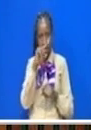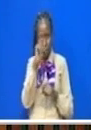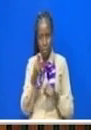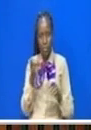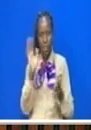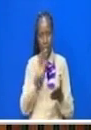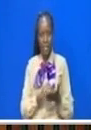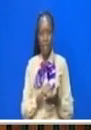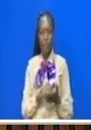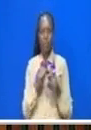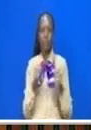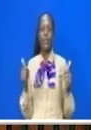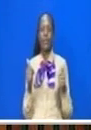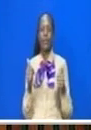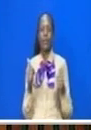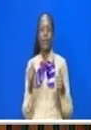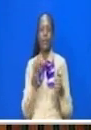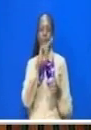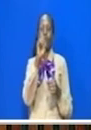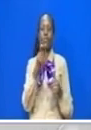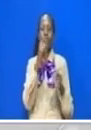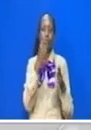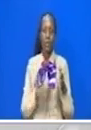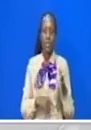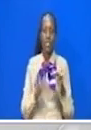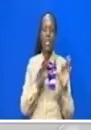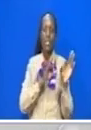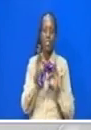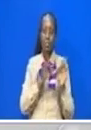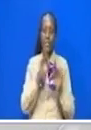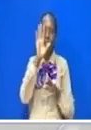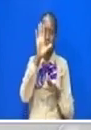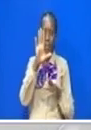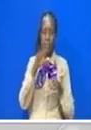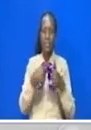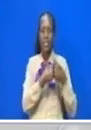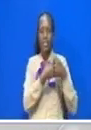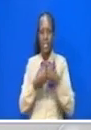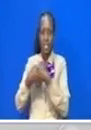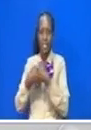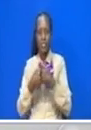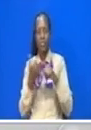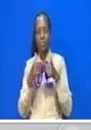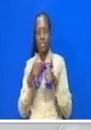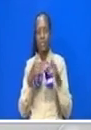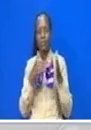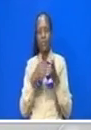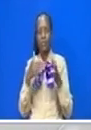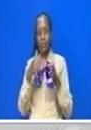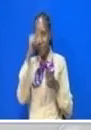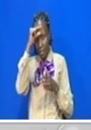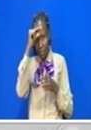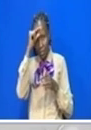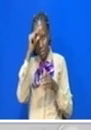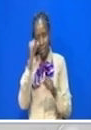again. So the question was, explain 5 challenges that hinder government effort